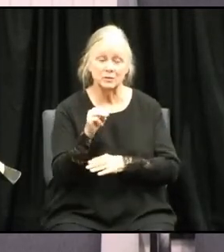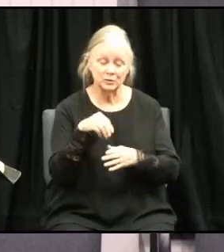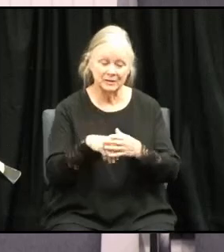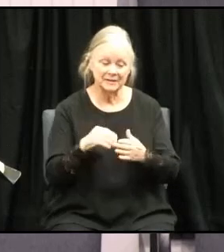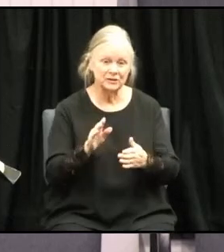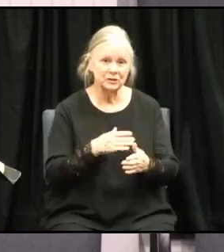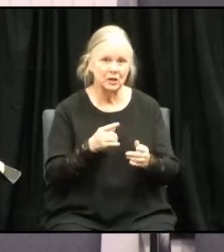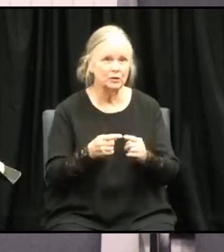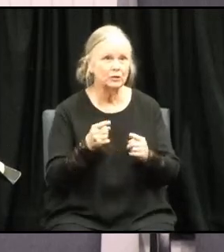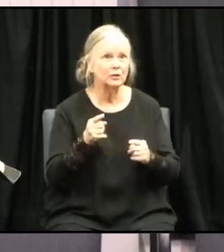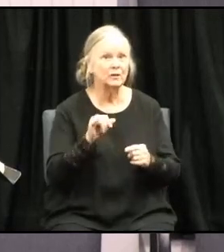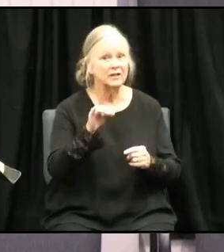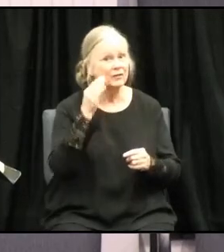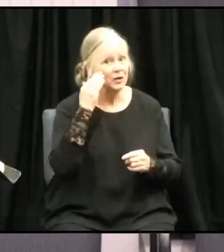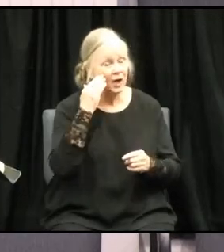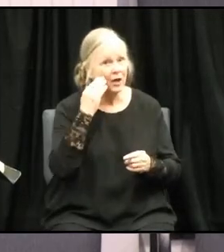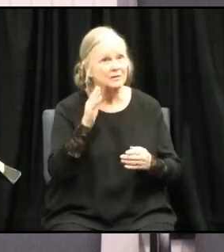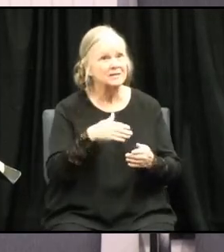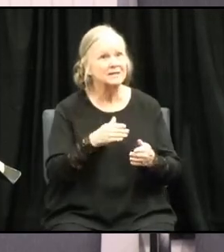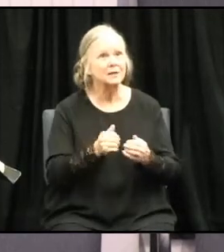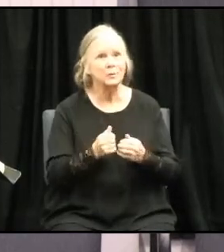it, feel free to sing with me.